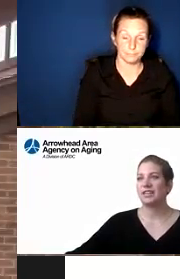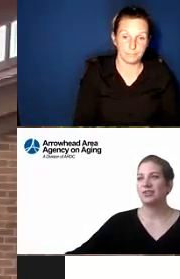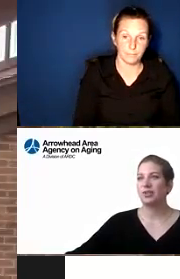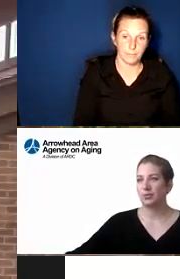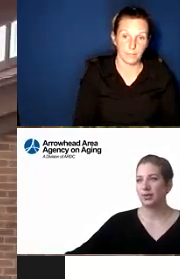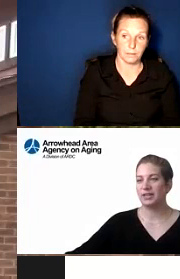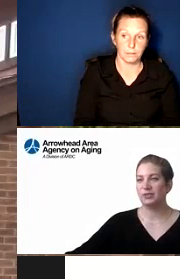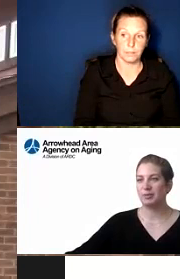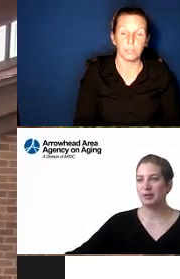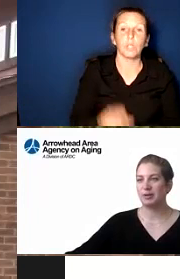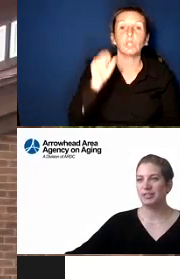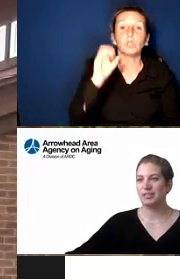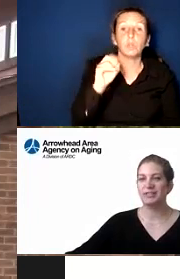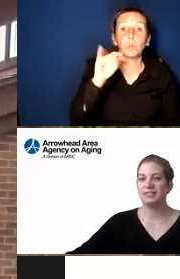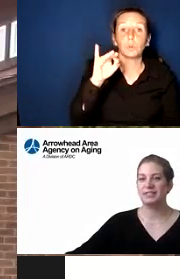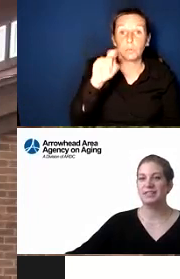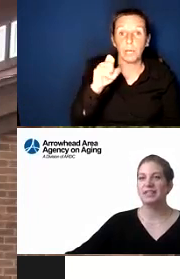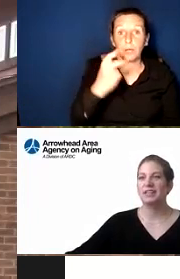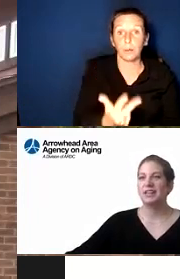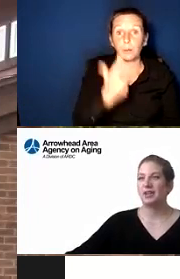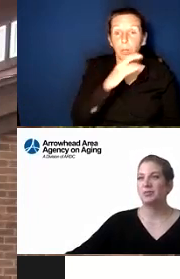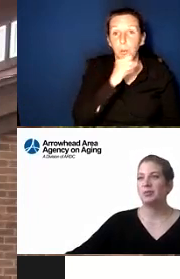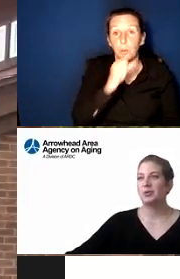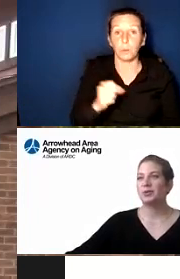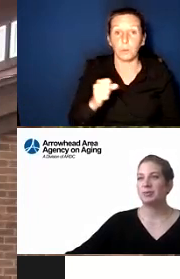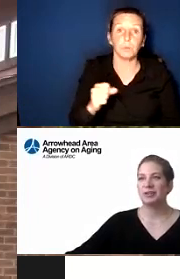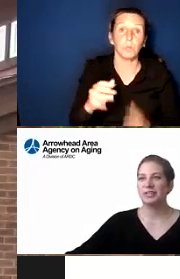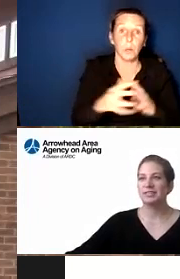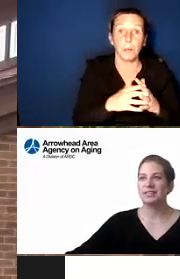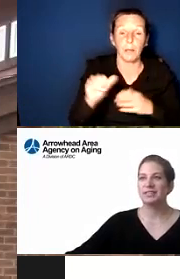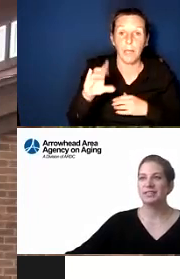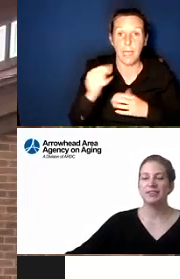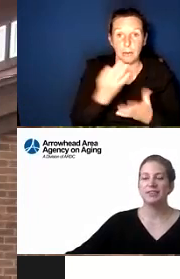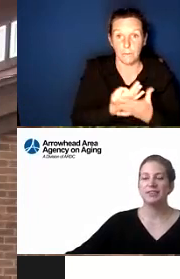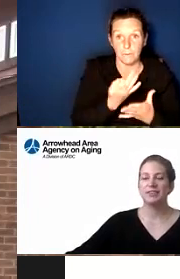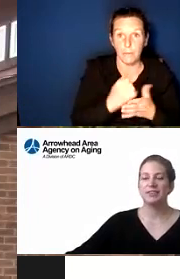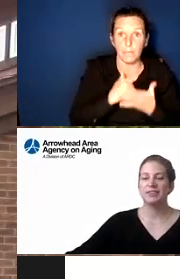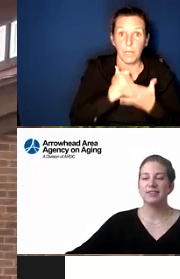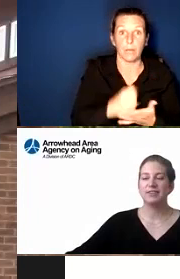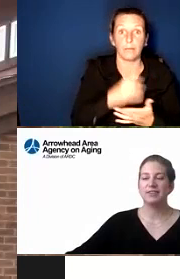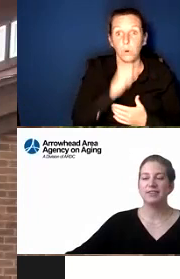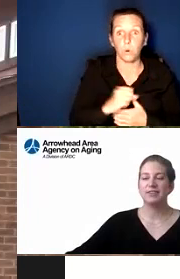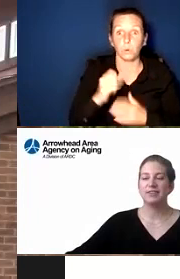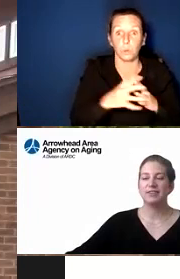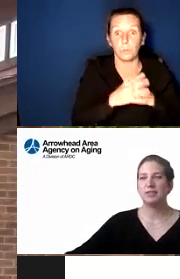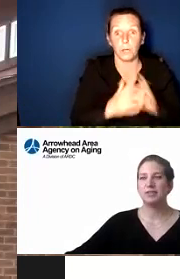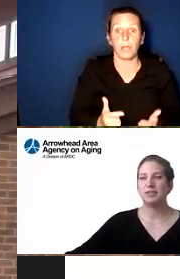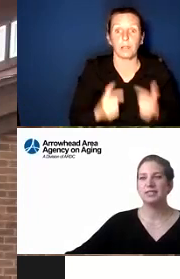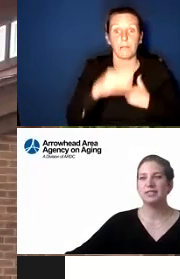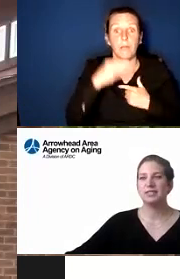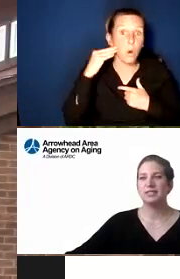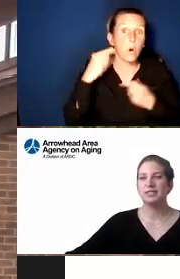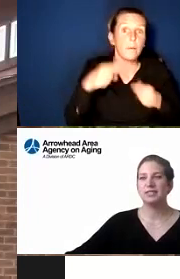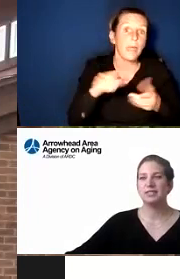So Title III, Older Americans Act funds help older Americans live at home and in their community with dignity